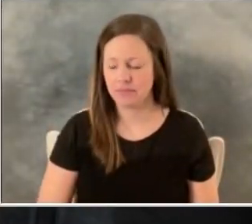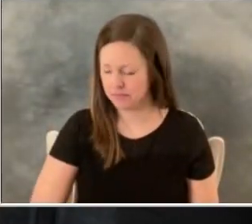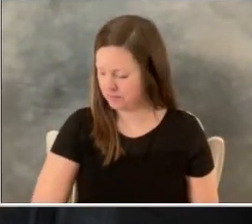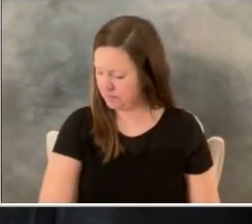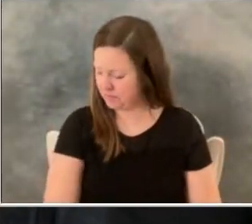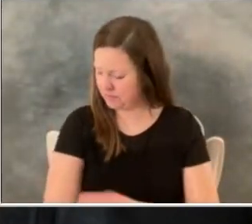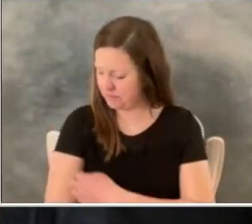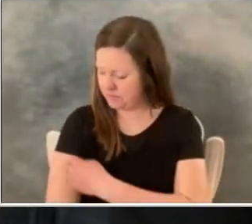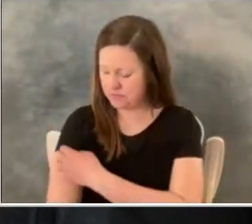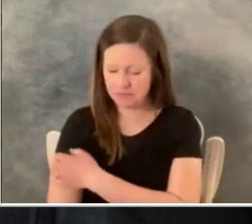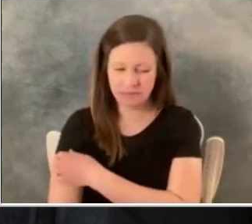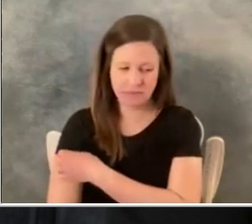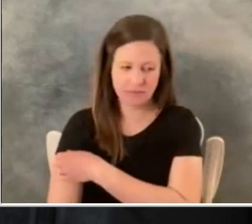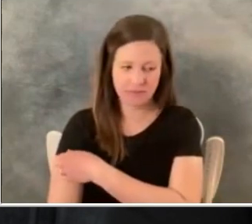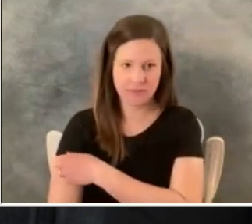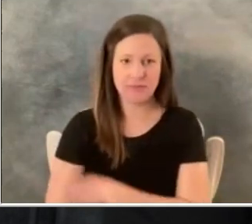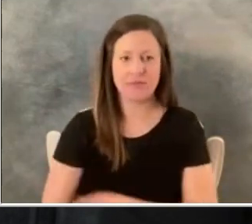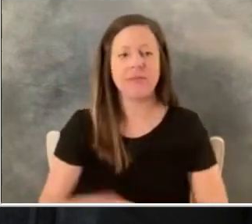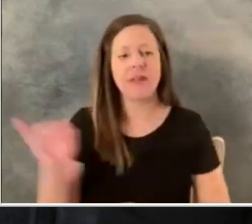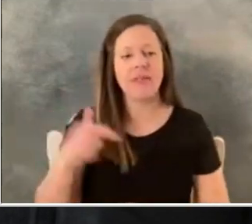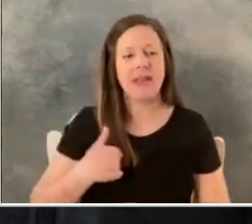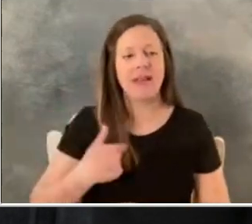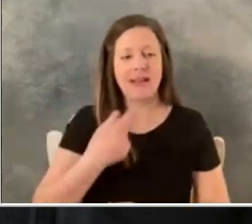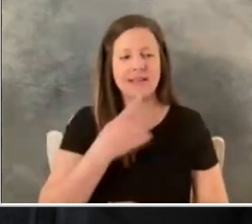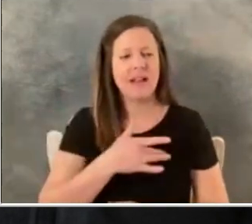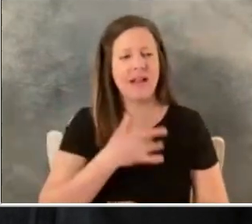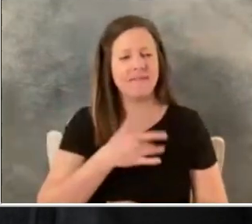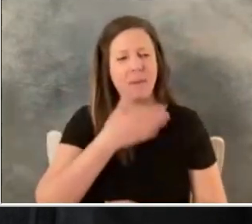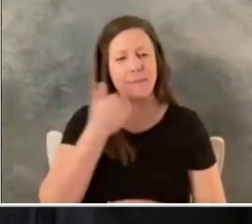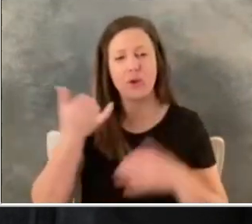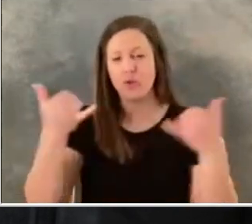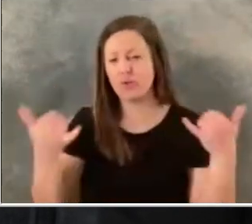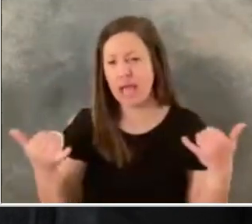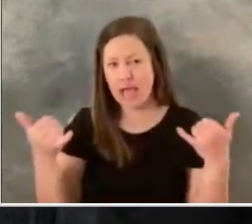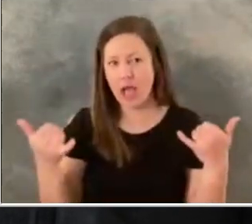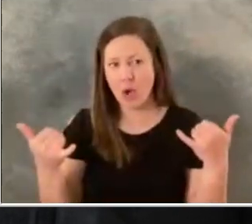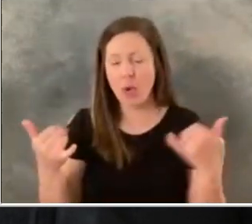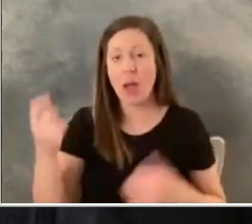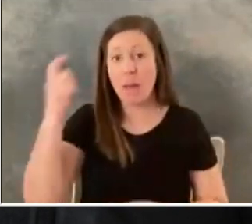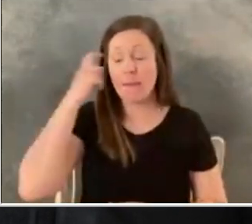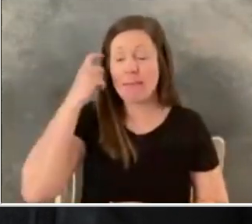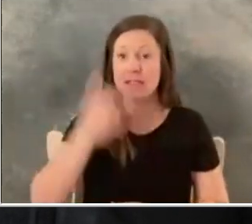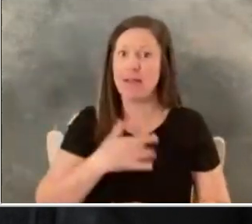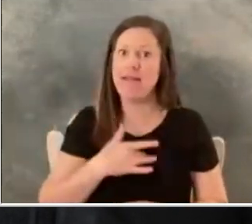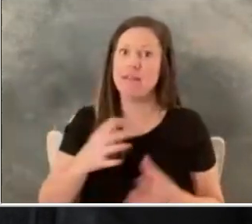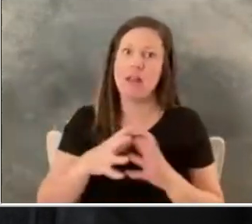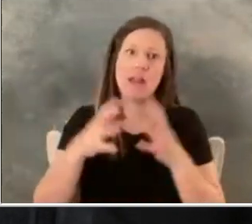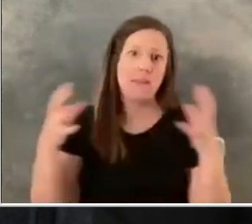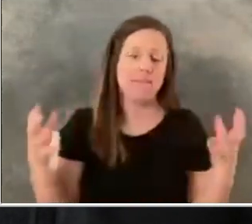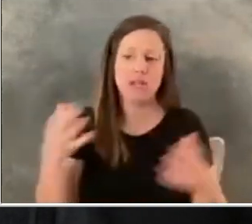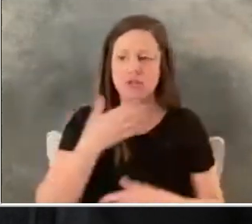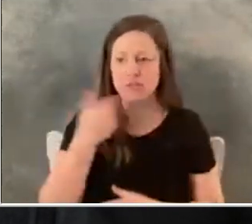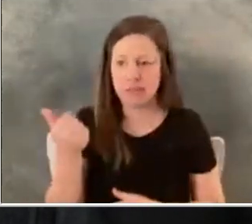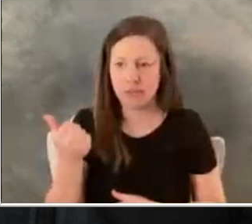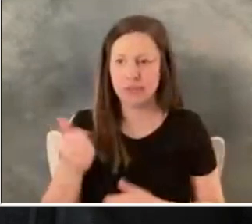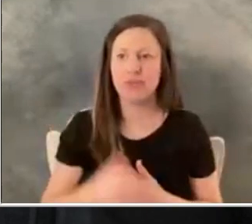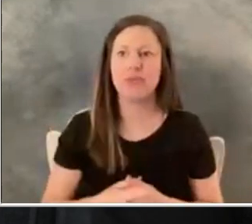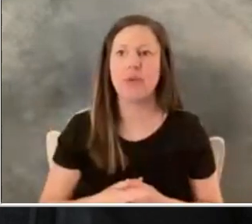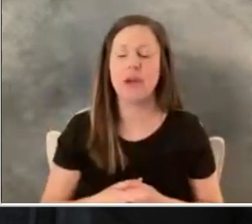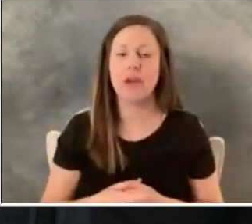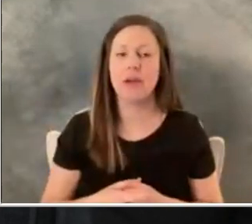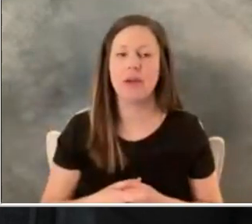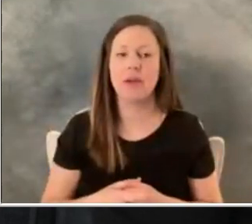I feel better now. I mean, mentally, I feel much better. That gives me more